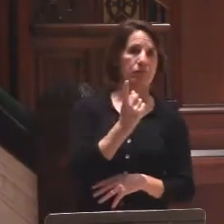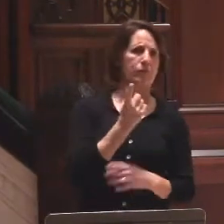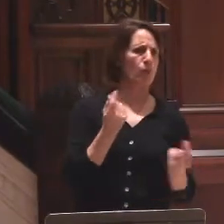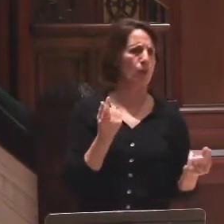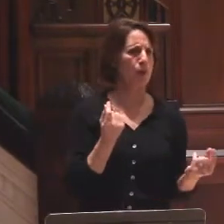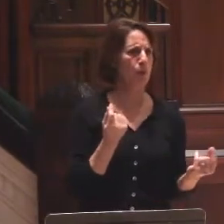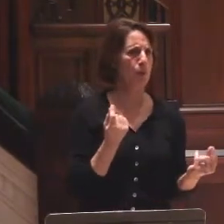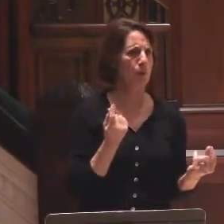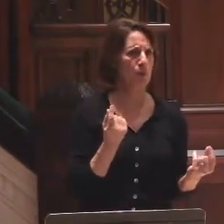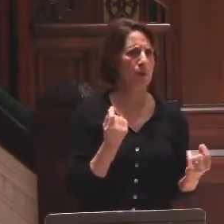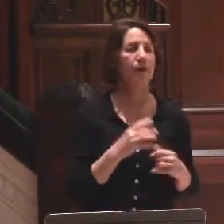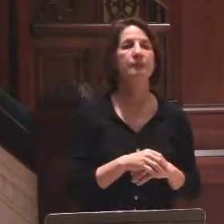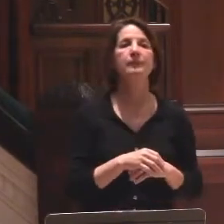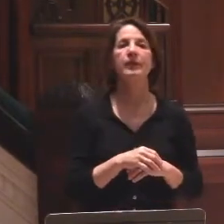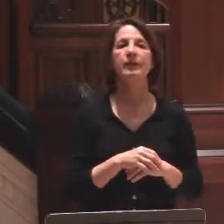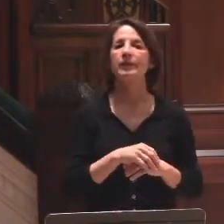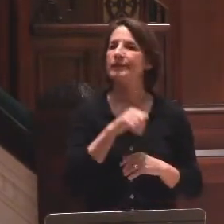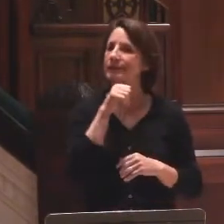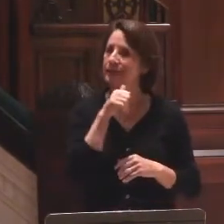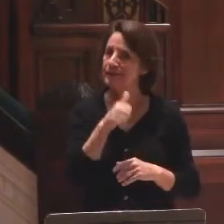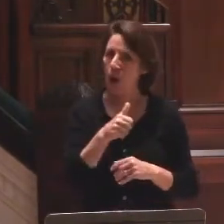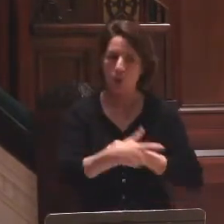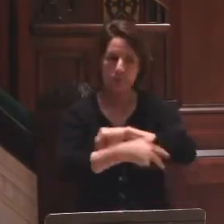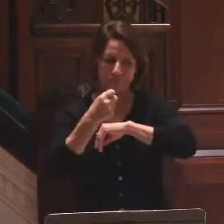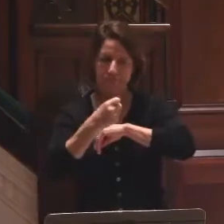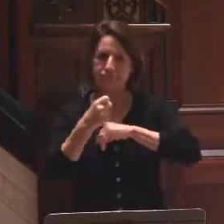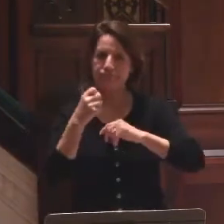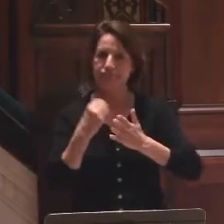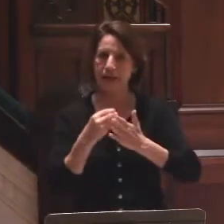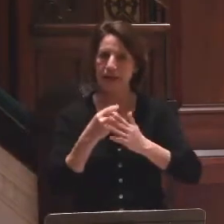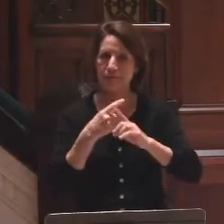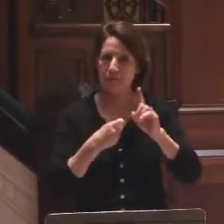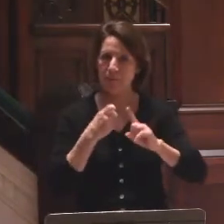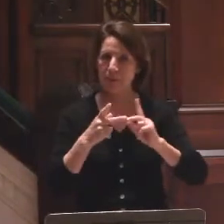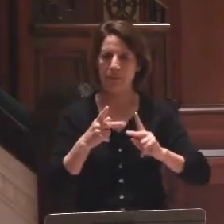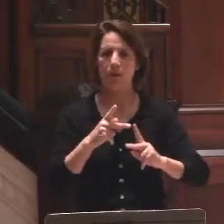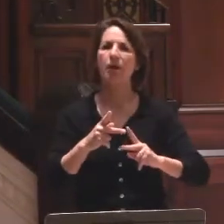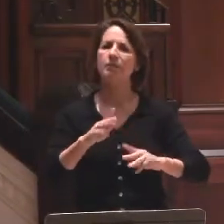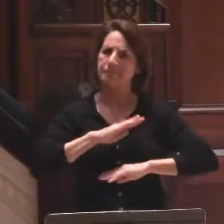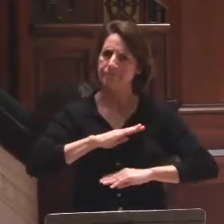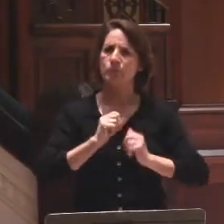to do? Don't extort money from the people. Be content with your pay.